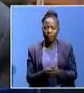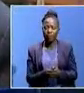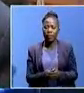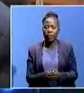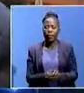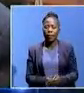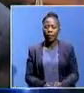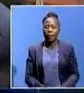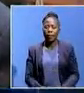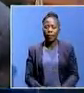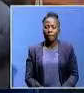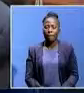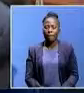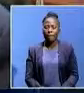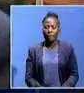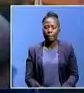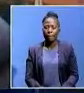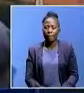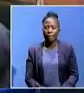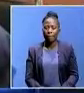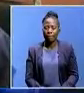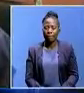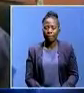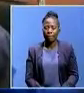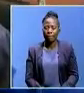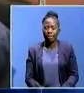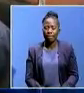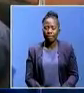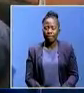which I may not be very happy about,